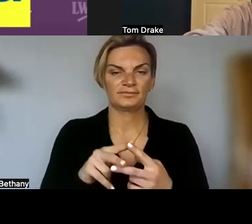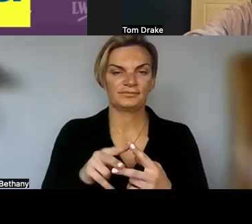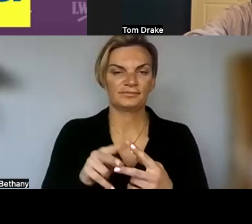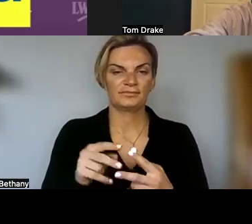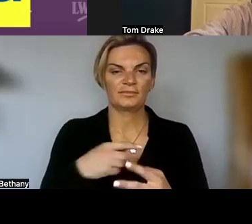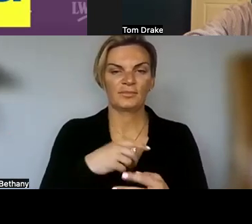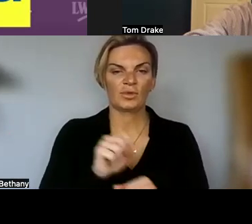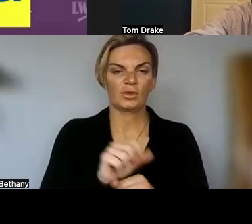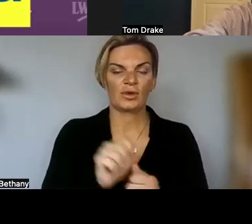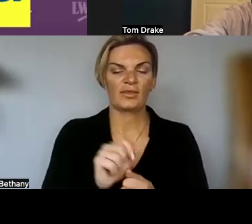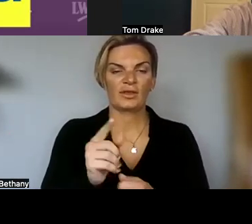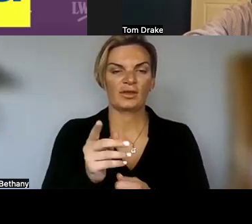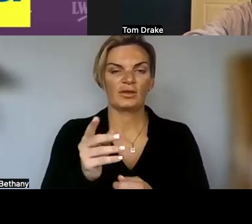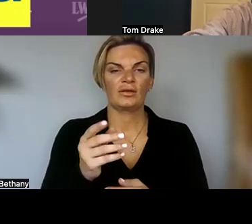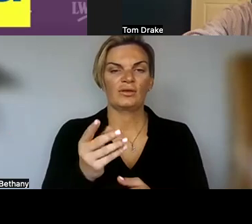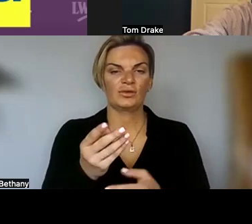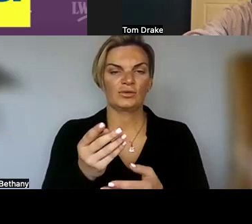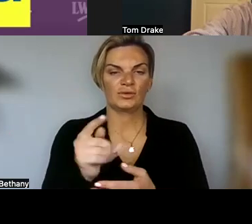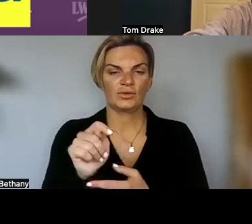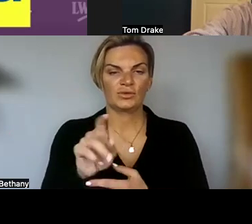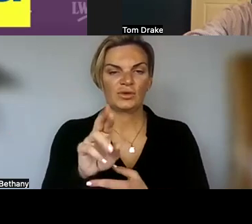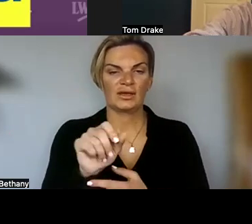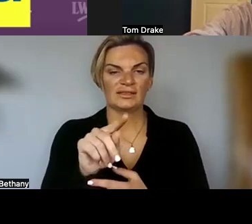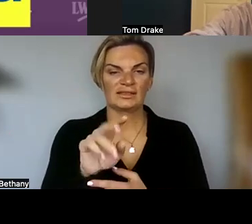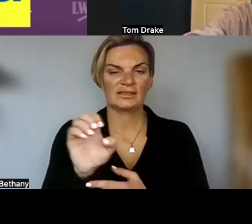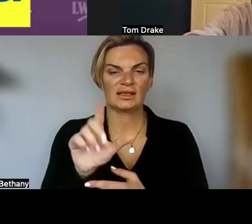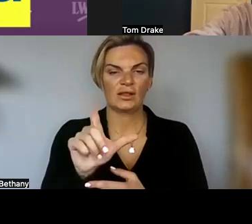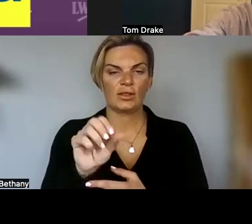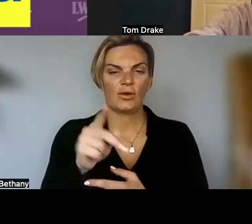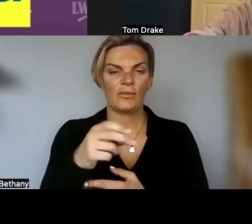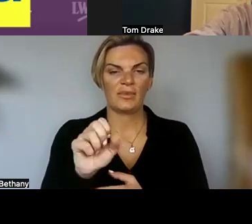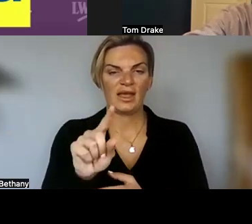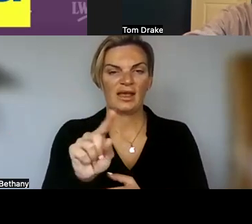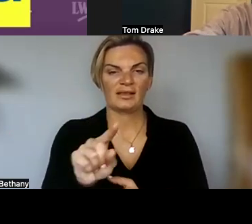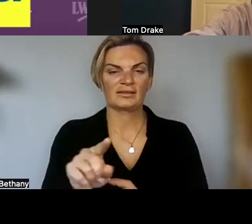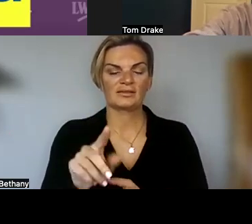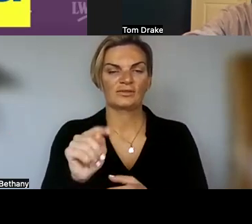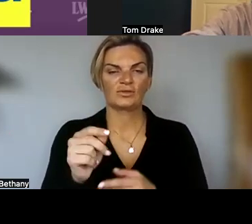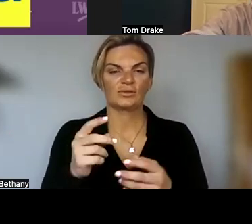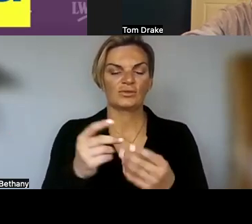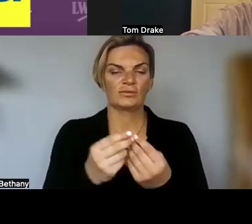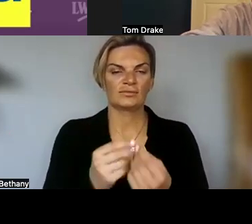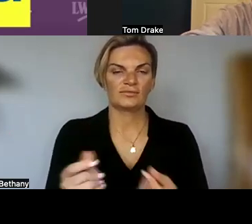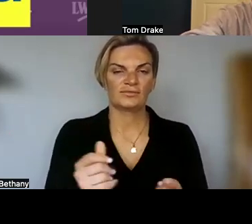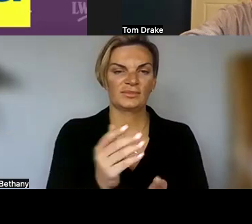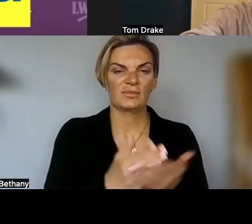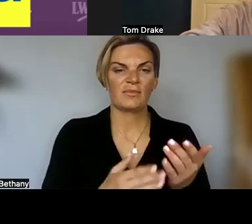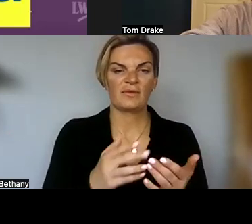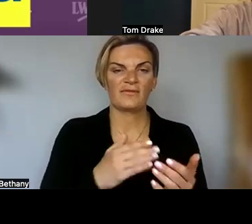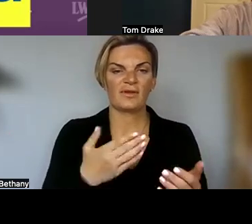with Trustee Lopez to solve some of the insane traffic problems that we were having down on James